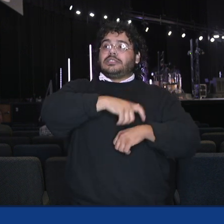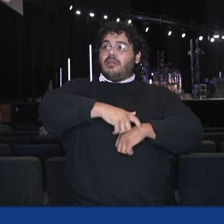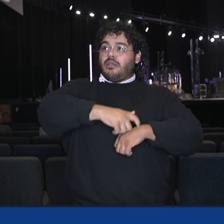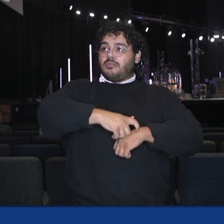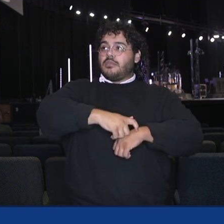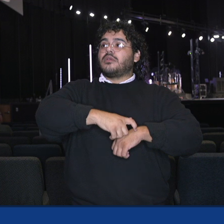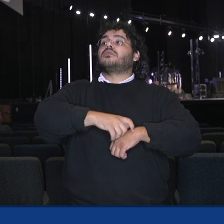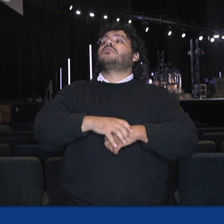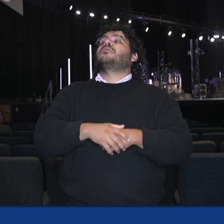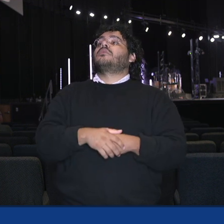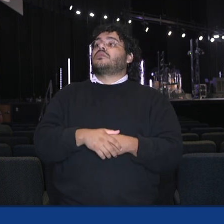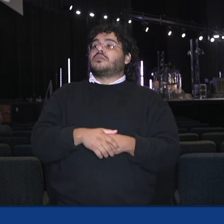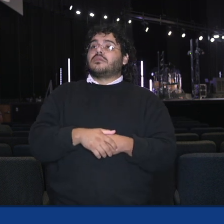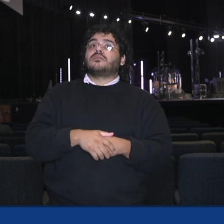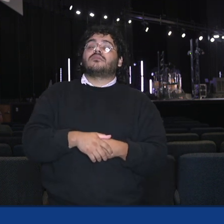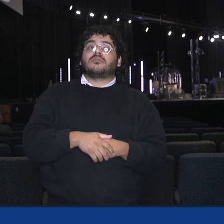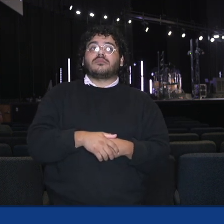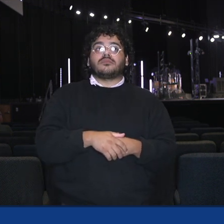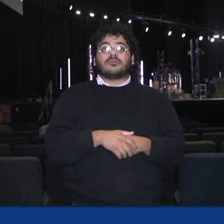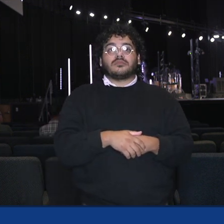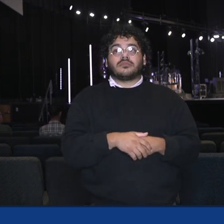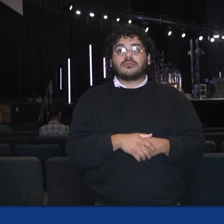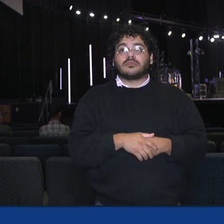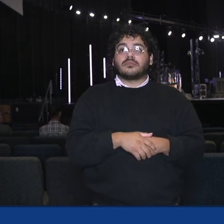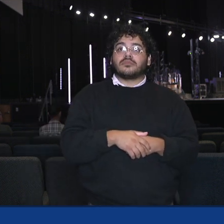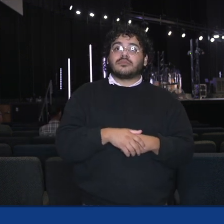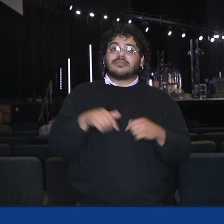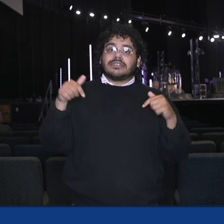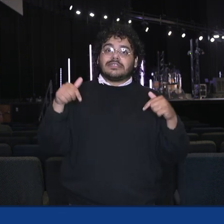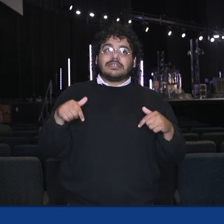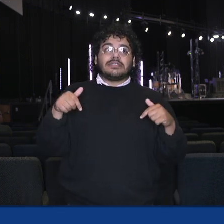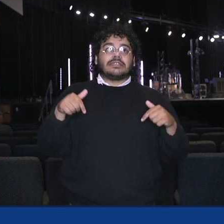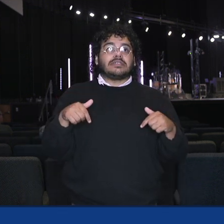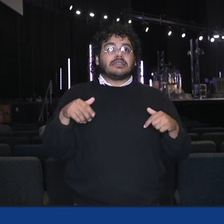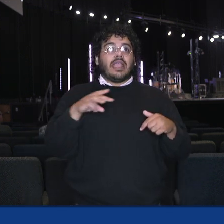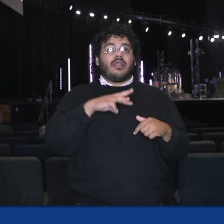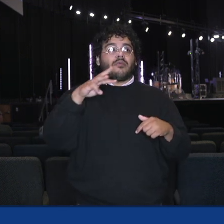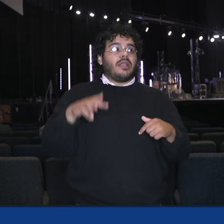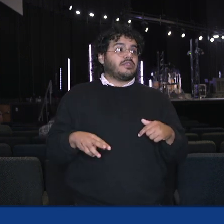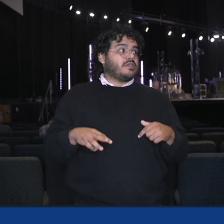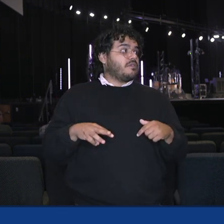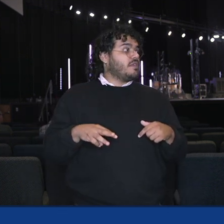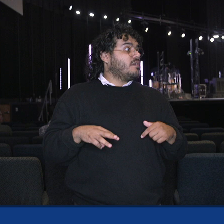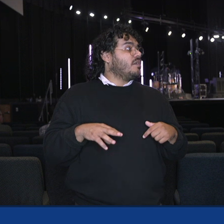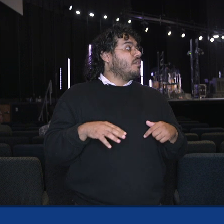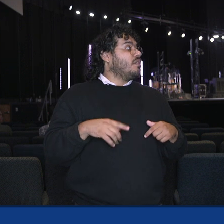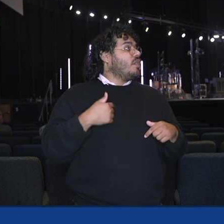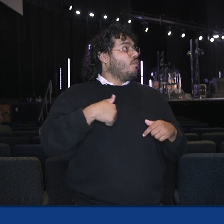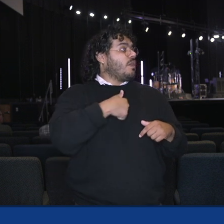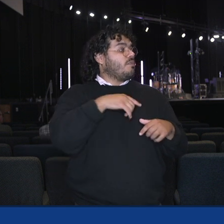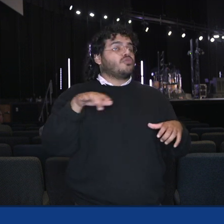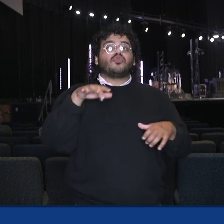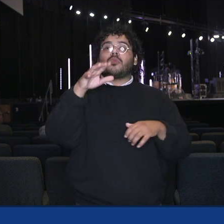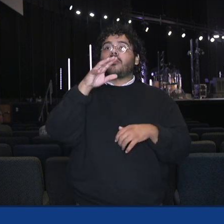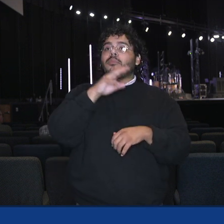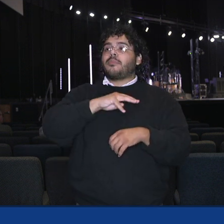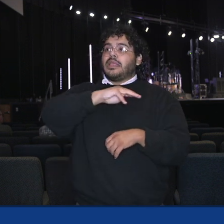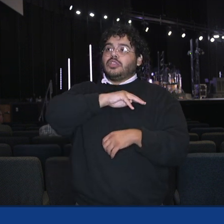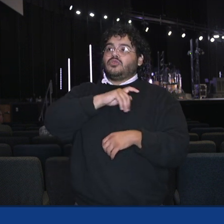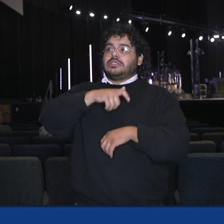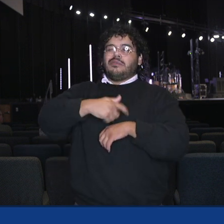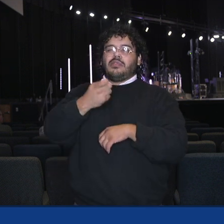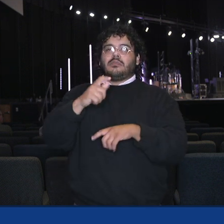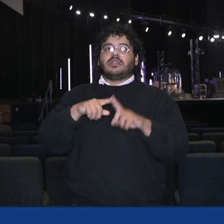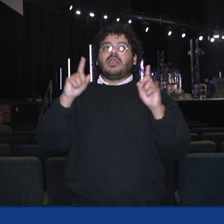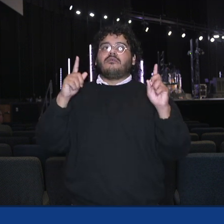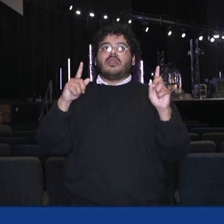And here at Westerville, and for those of you who are online, we're gonna do ministry time a little bit different today. Instead of inviting